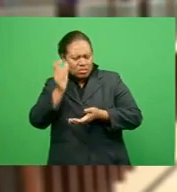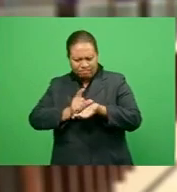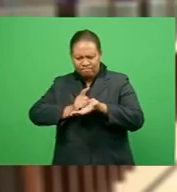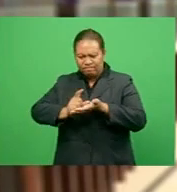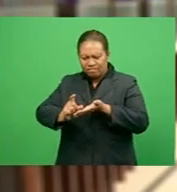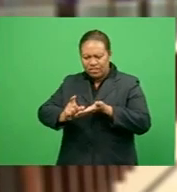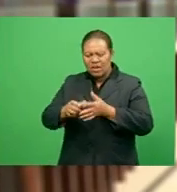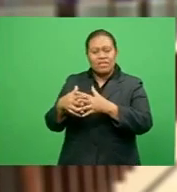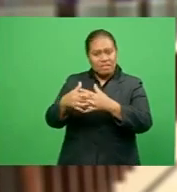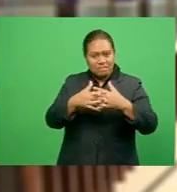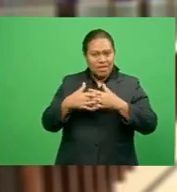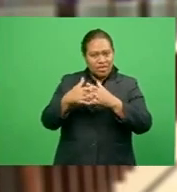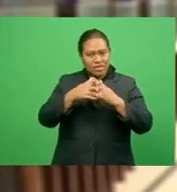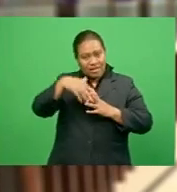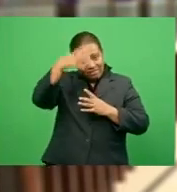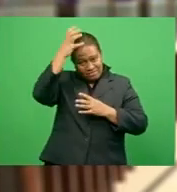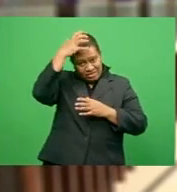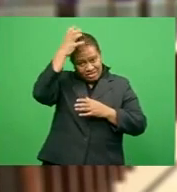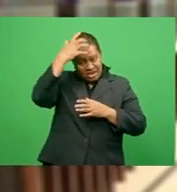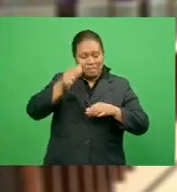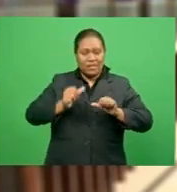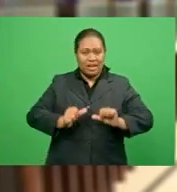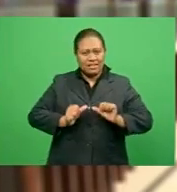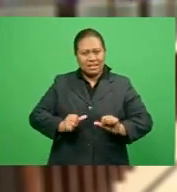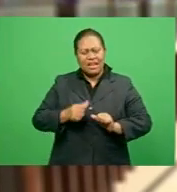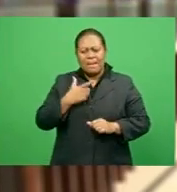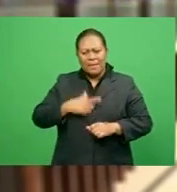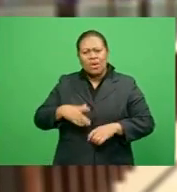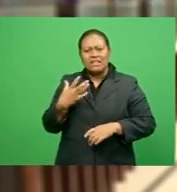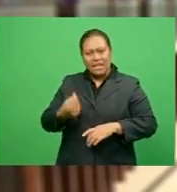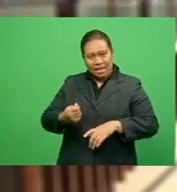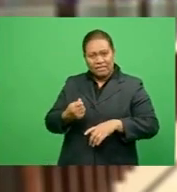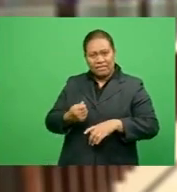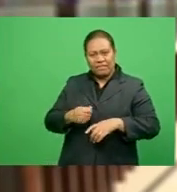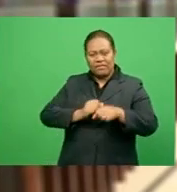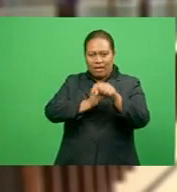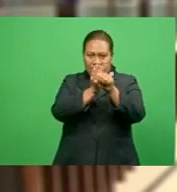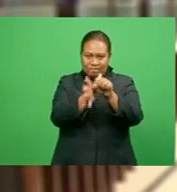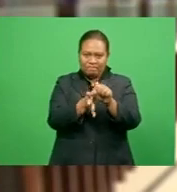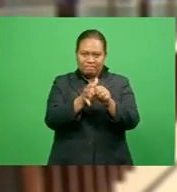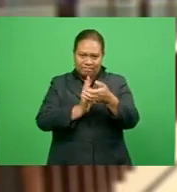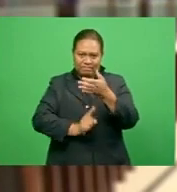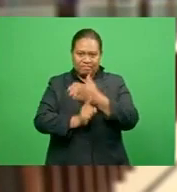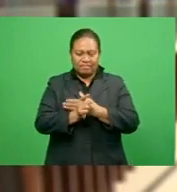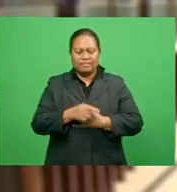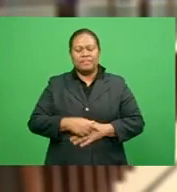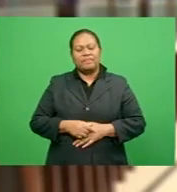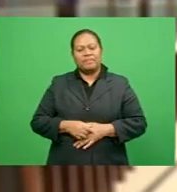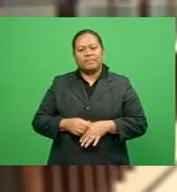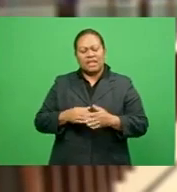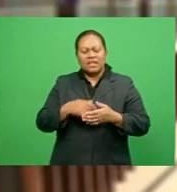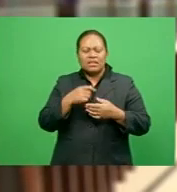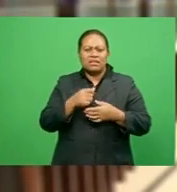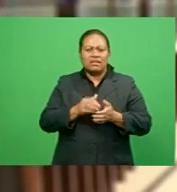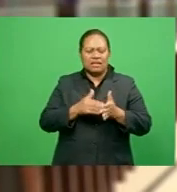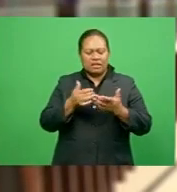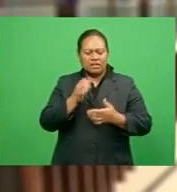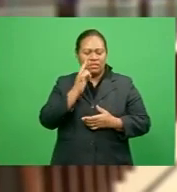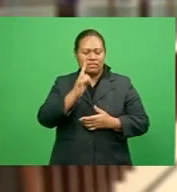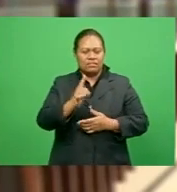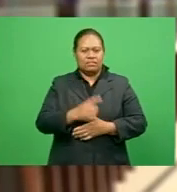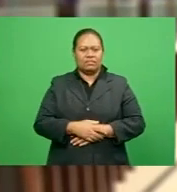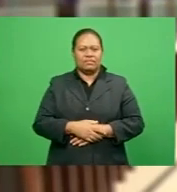US President Donald Trump after he tested positive coronavirus, sending markets into safe haven